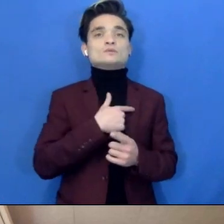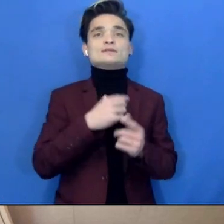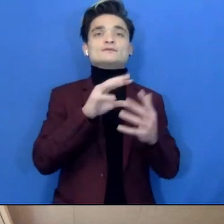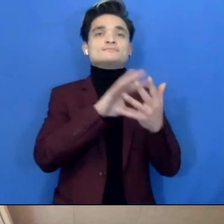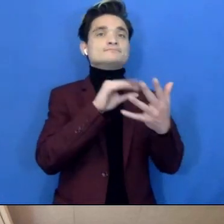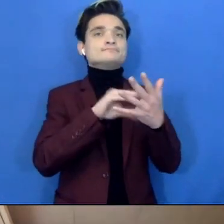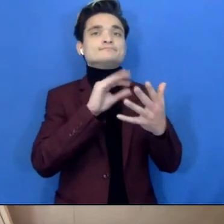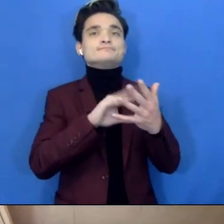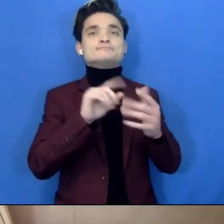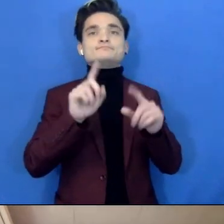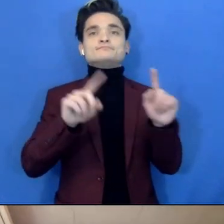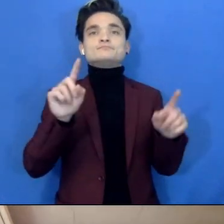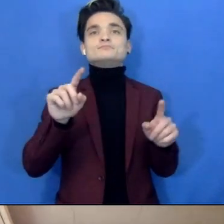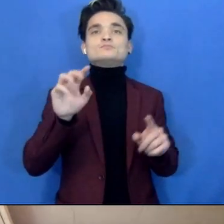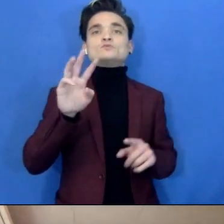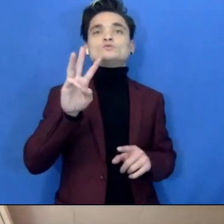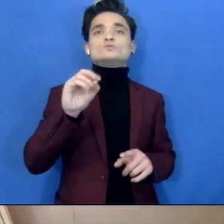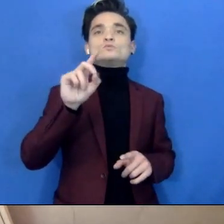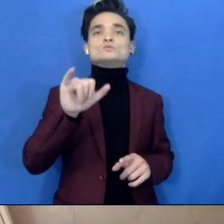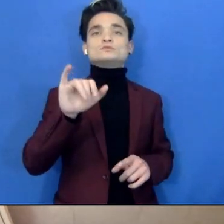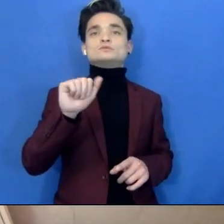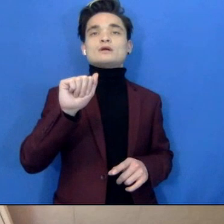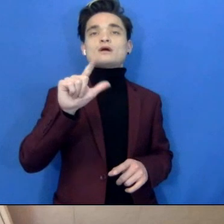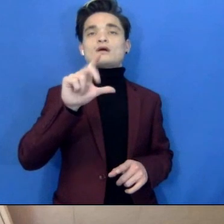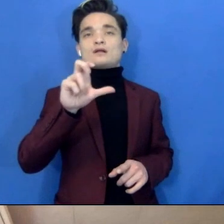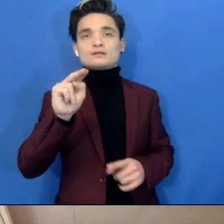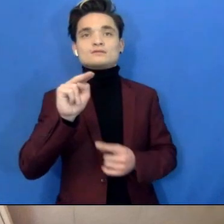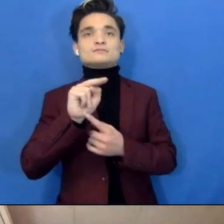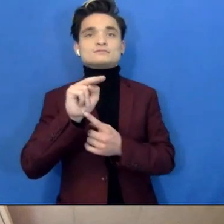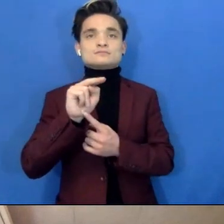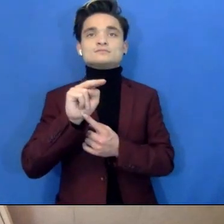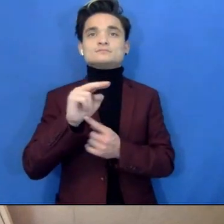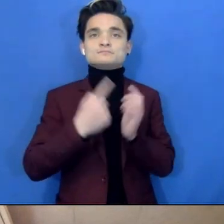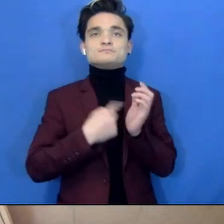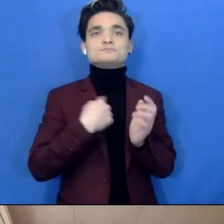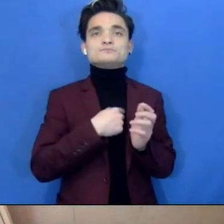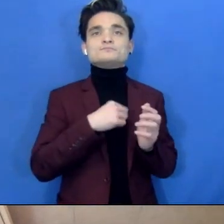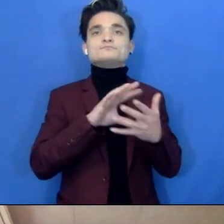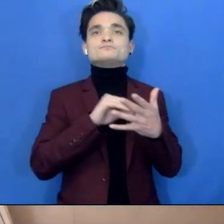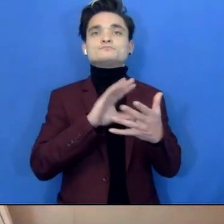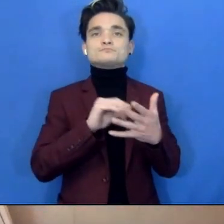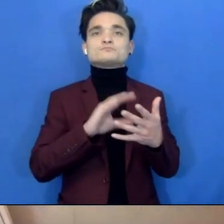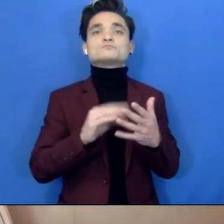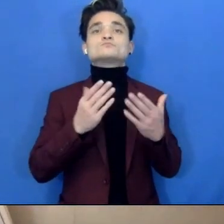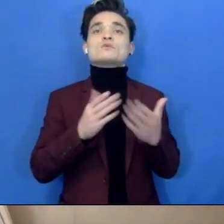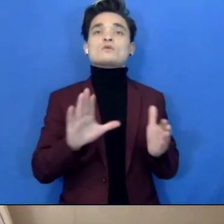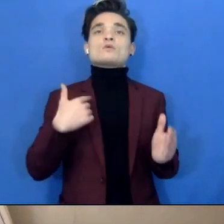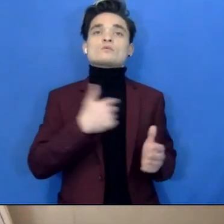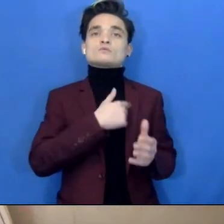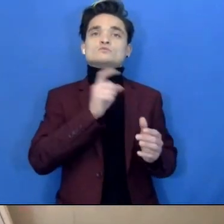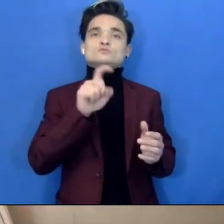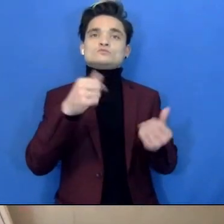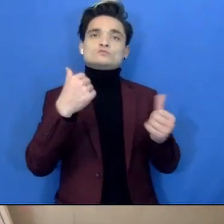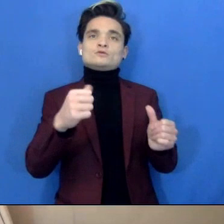meaning out of lots of text. But I think generally, yes, I would say we should try to treat our language as if